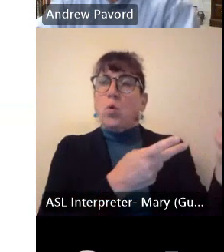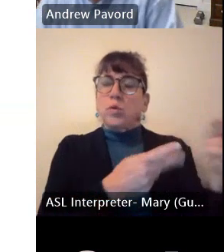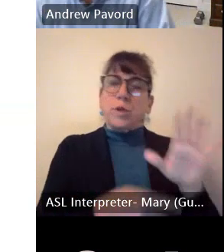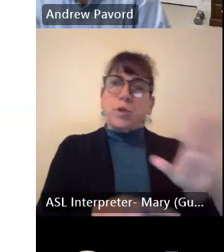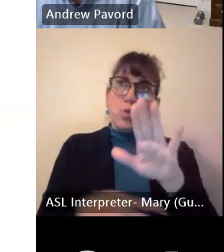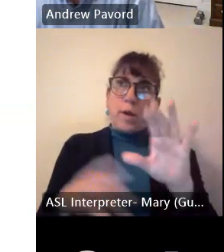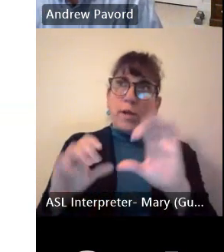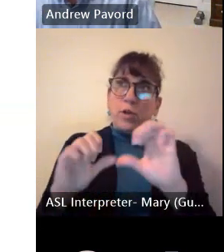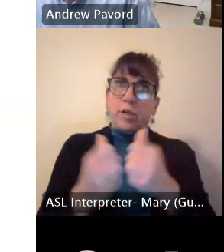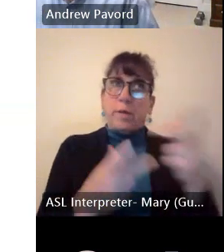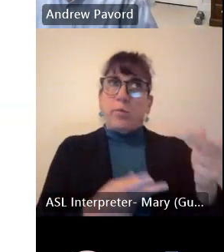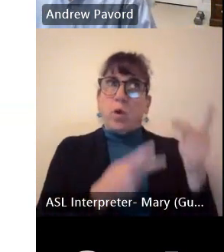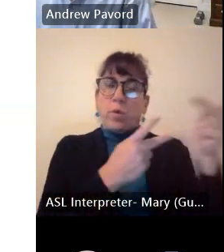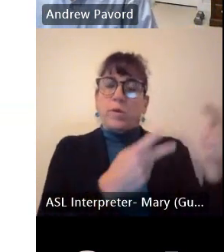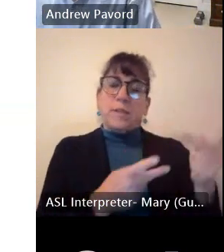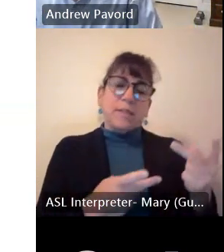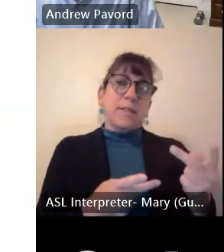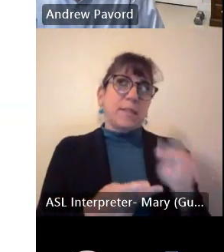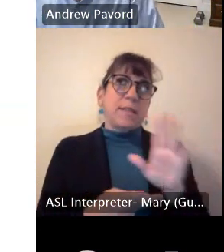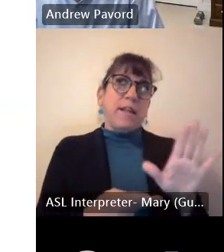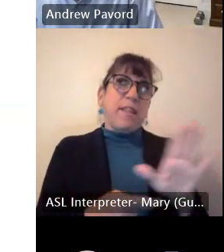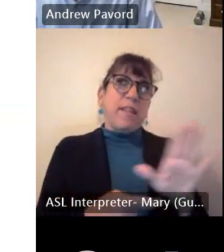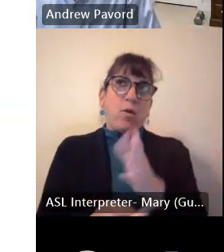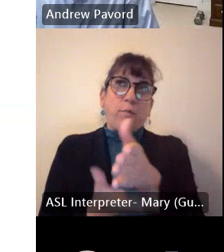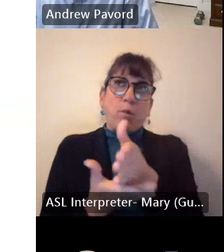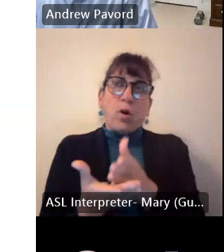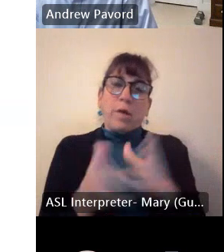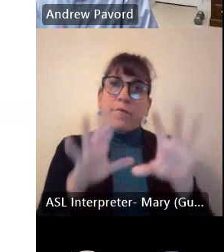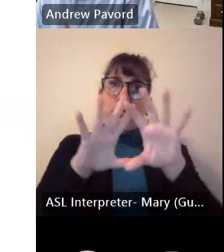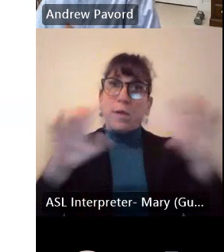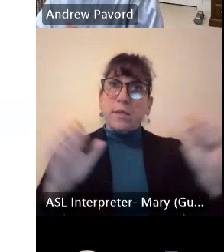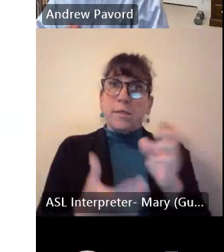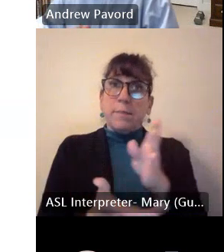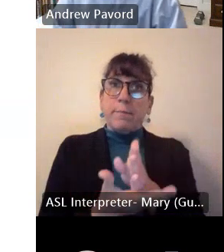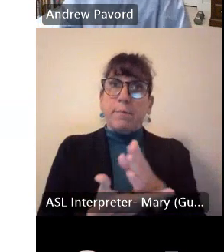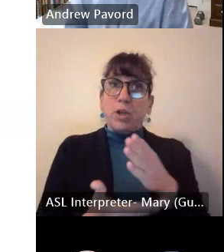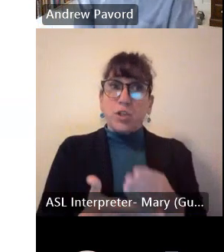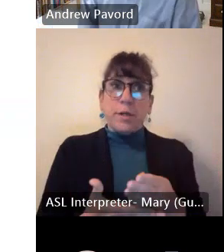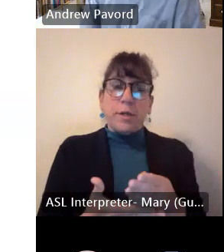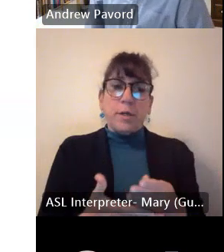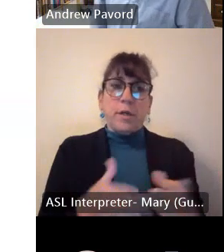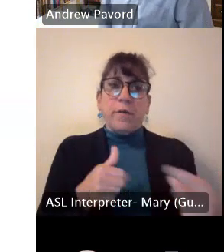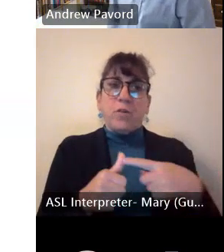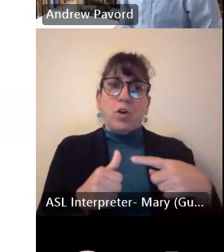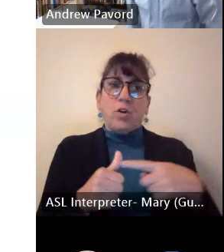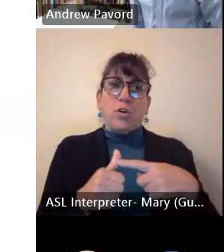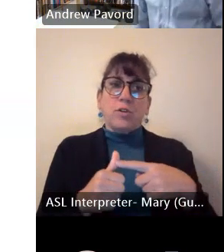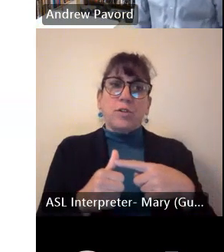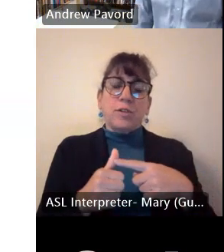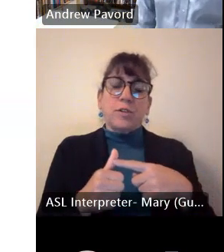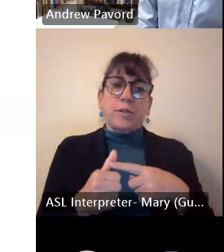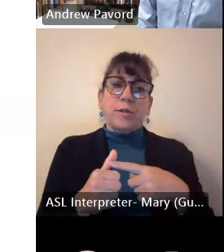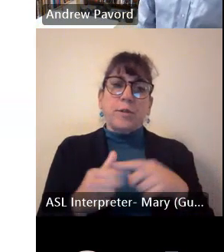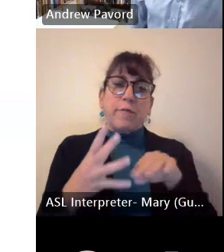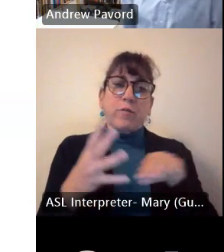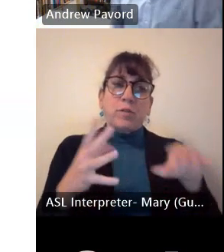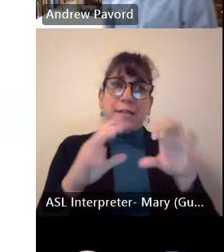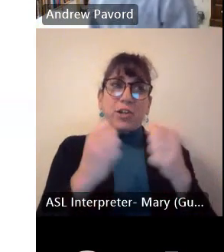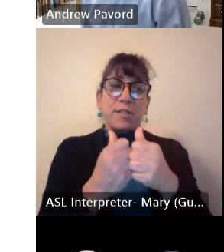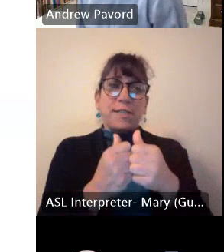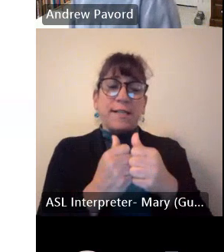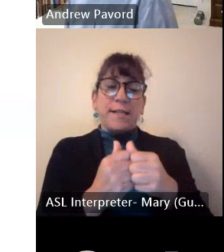agency proposes its part of the president's budget. The first stage is the agency submitting the budget